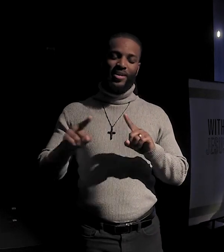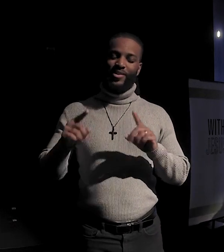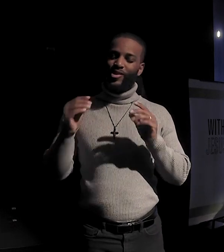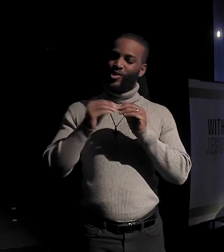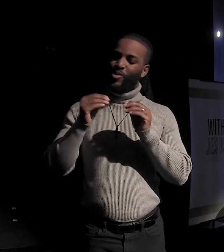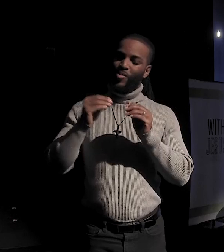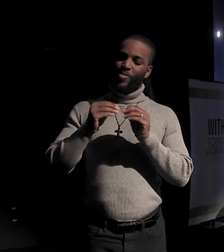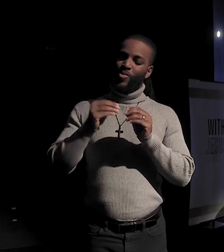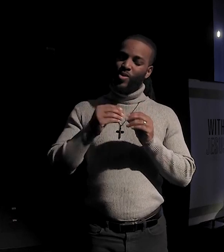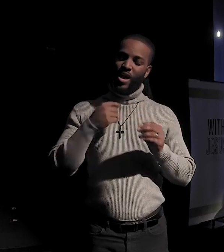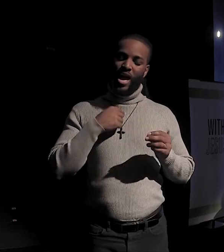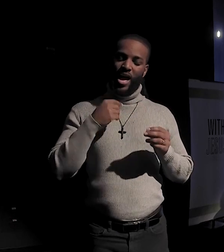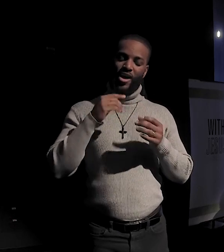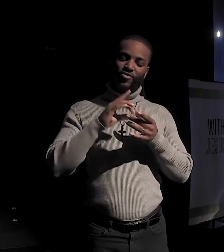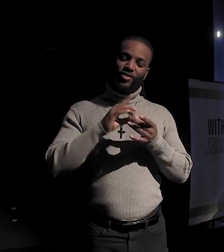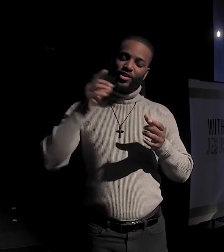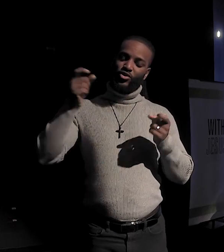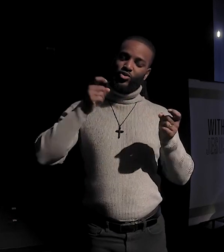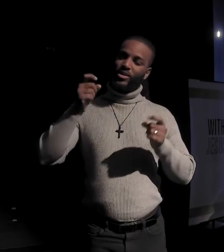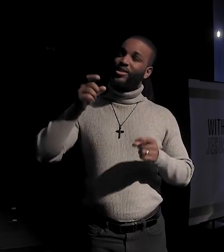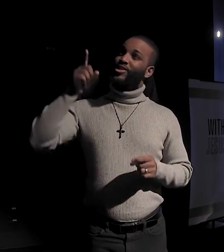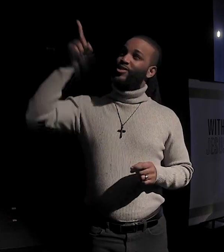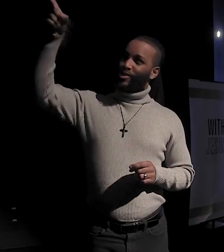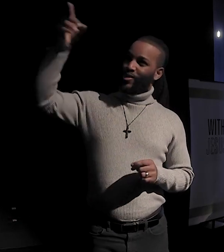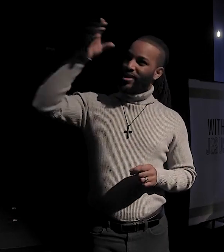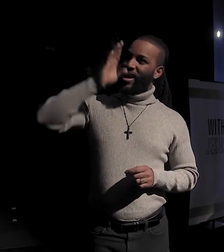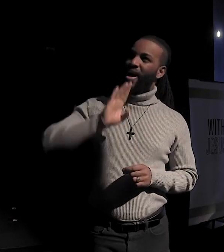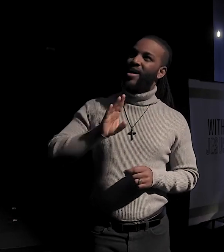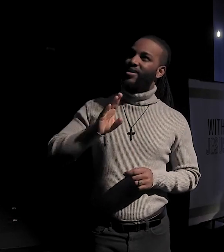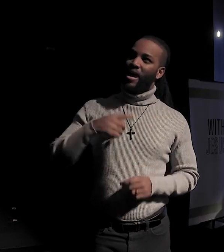more I relinquish control and say, God, you're God, I'm not,